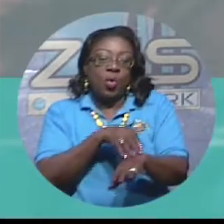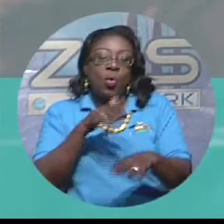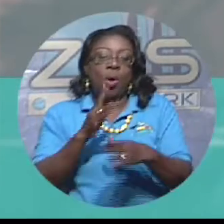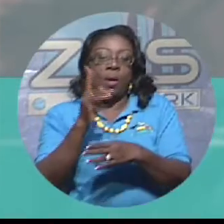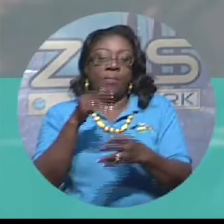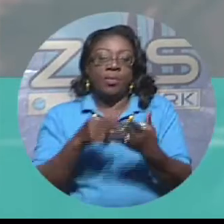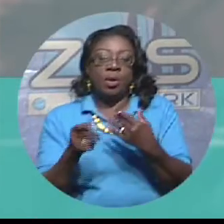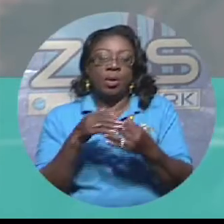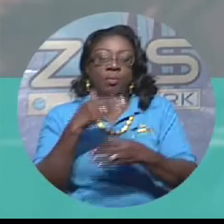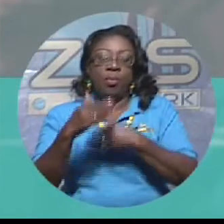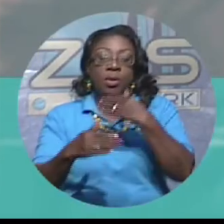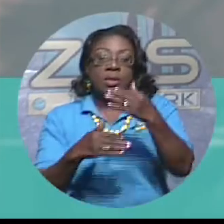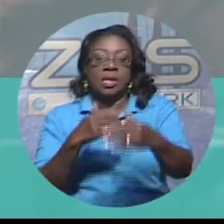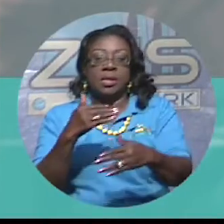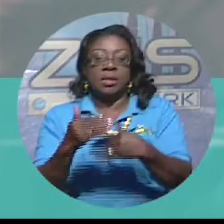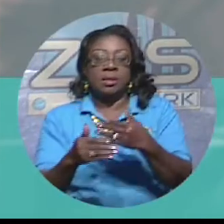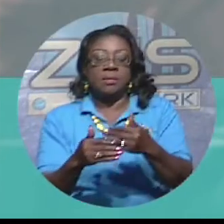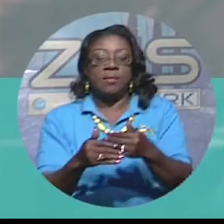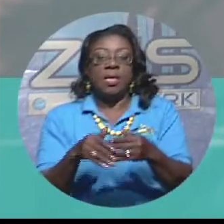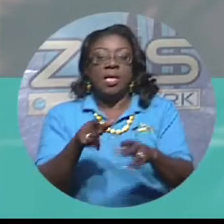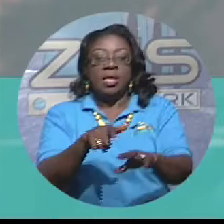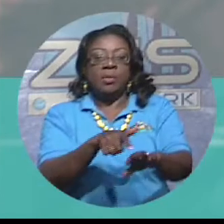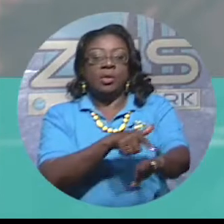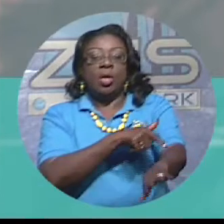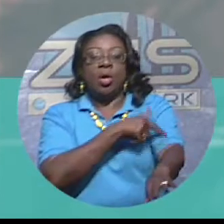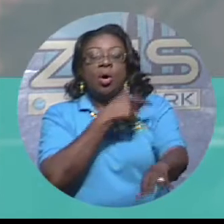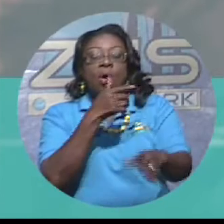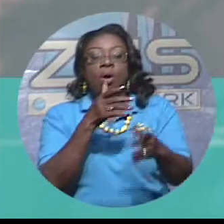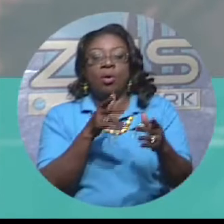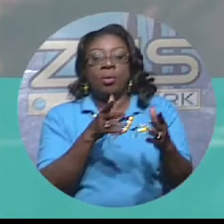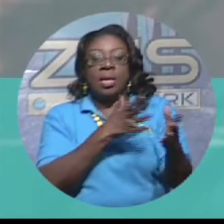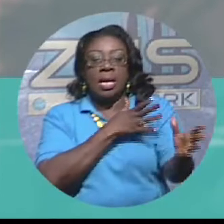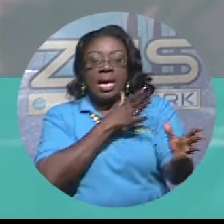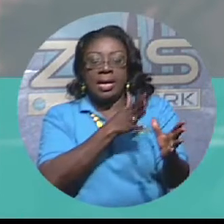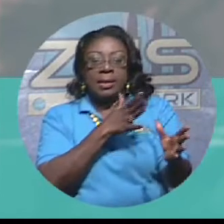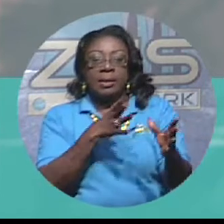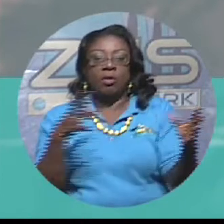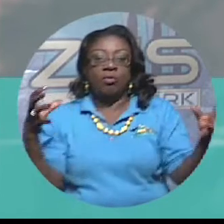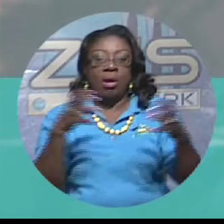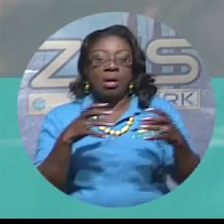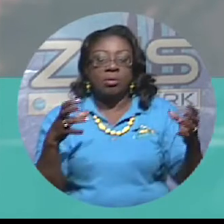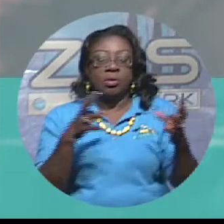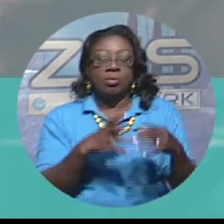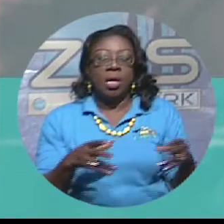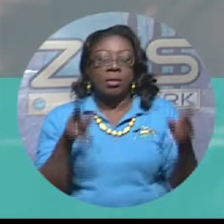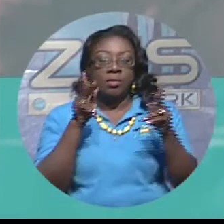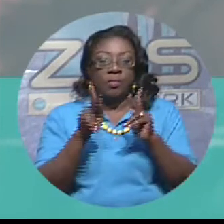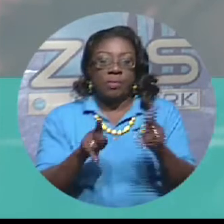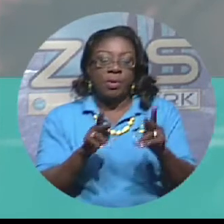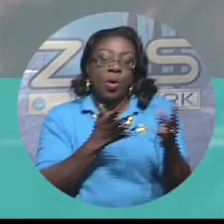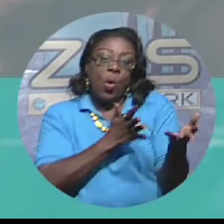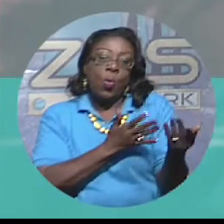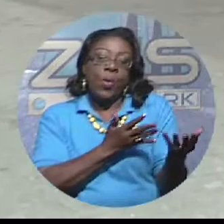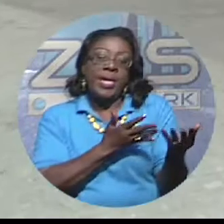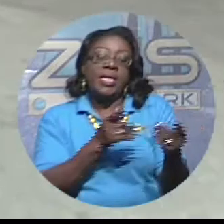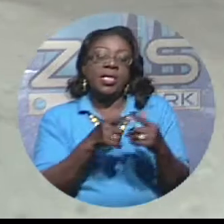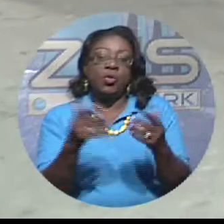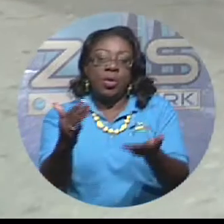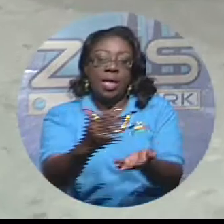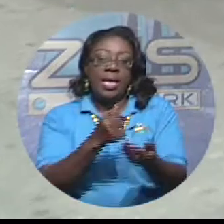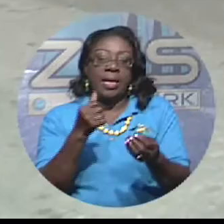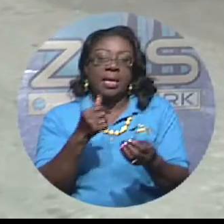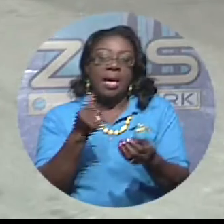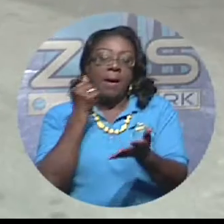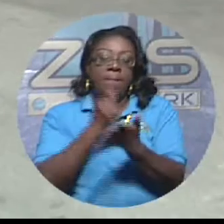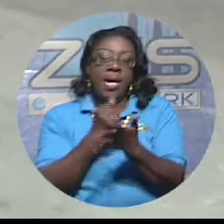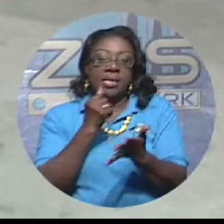People were complaining about the long lines for the issuance of passports. In other words, if you pass the